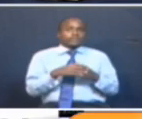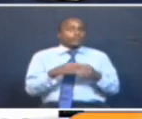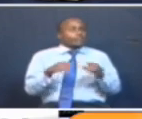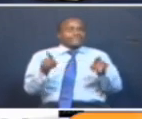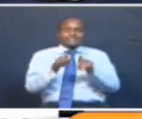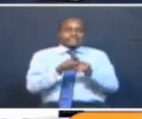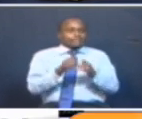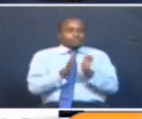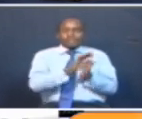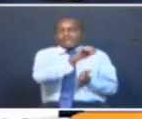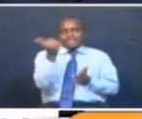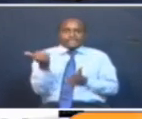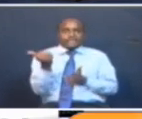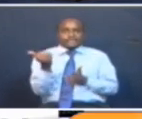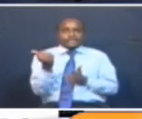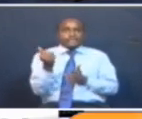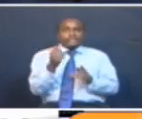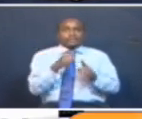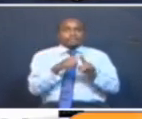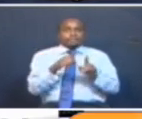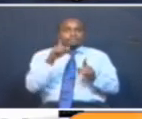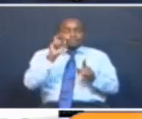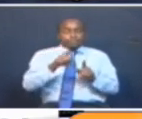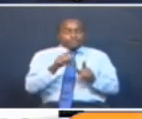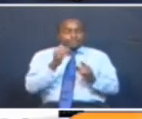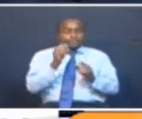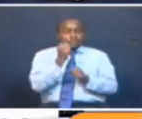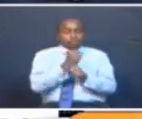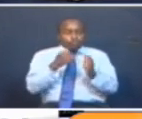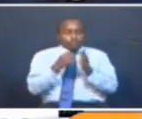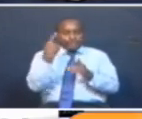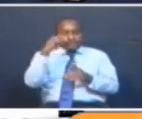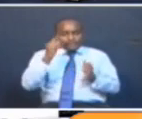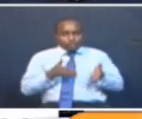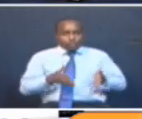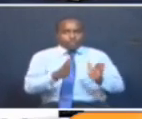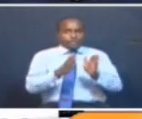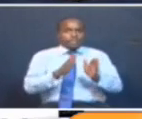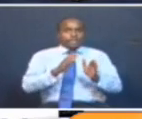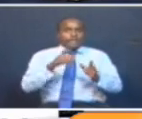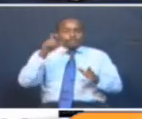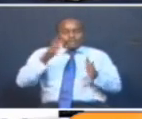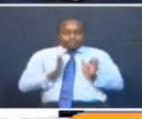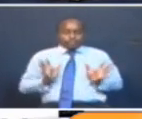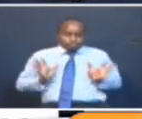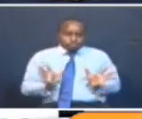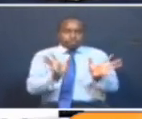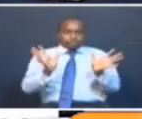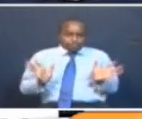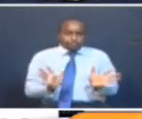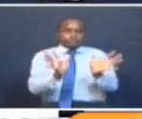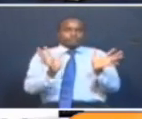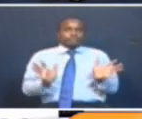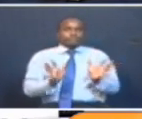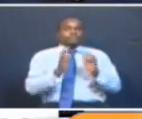anyone. But I think that we got to put it to the right way. And I think somebody should keep on pushing that, no, that's